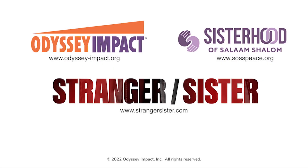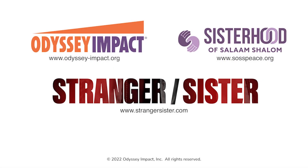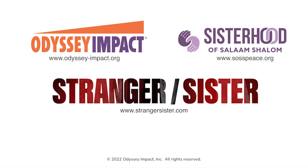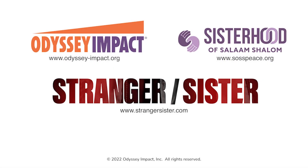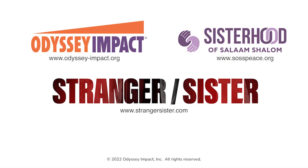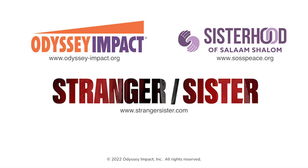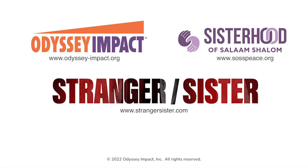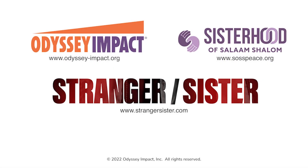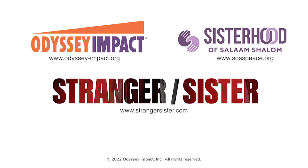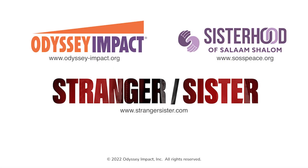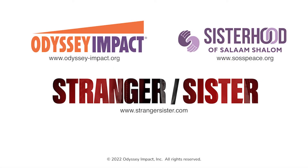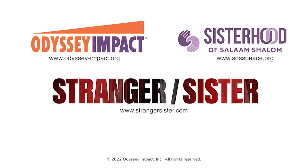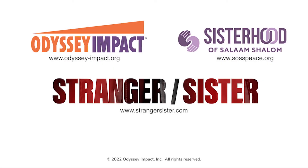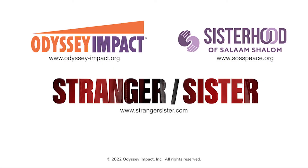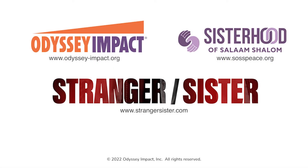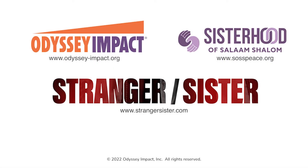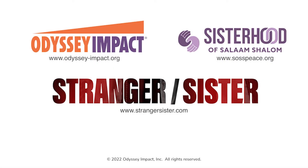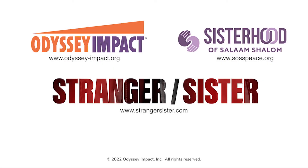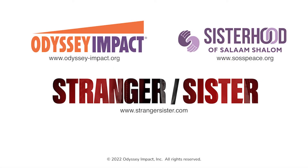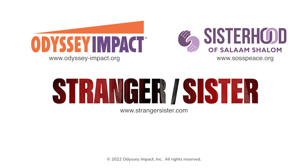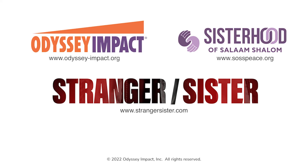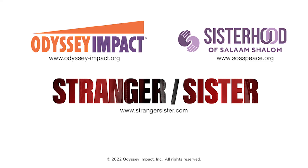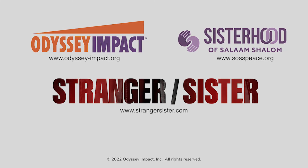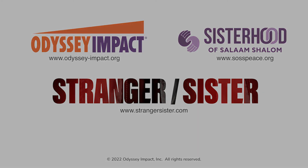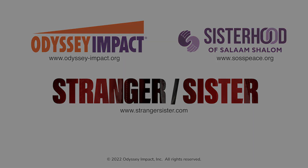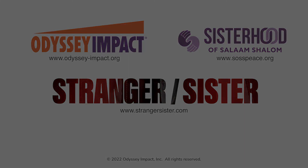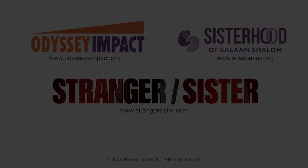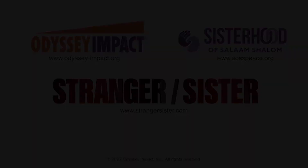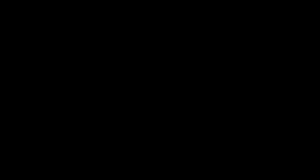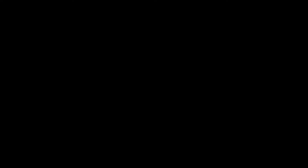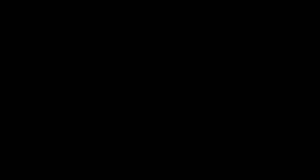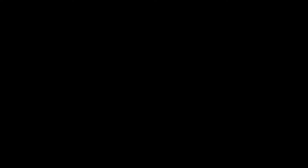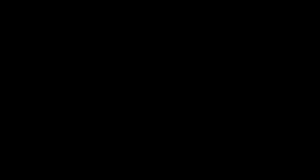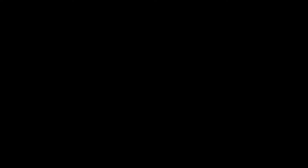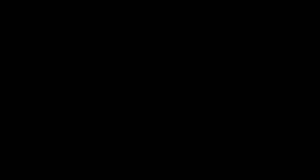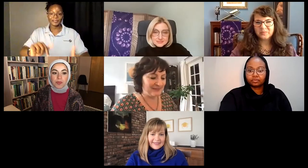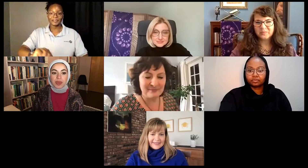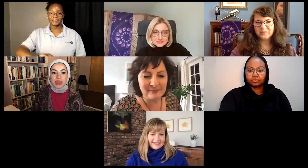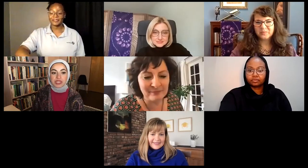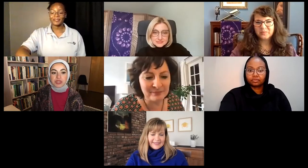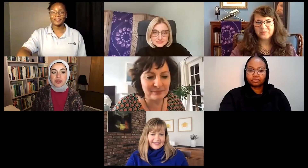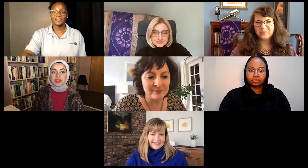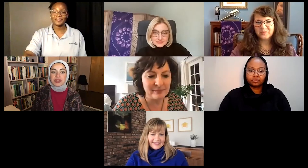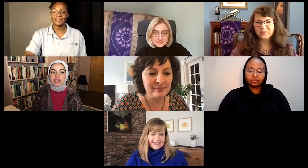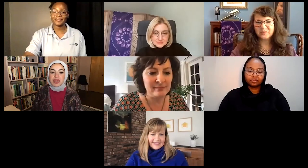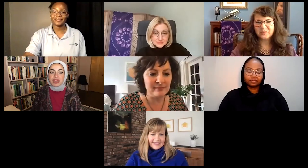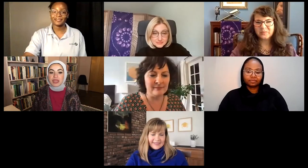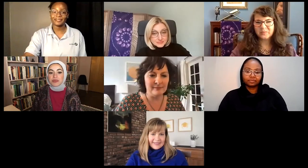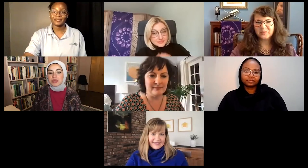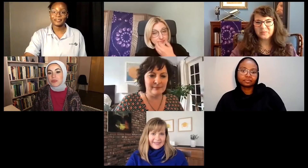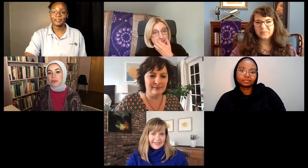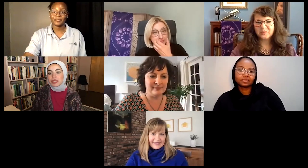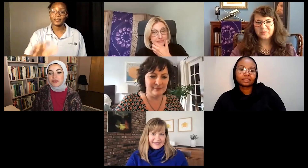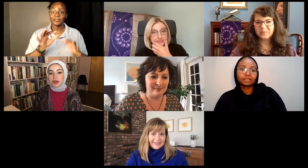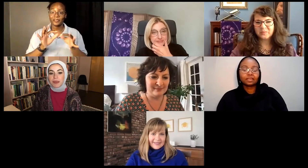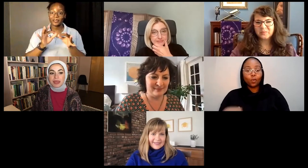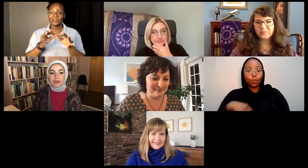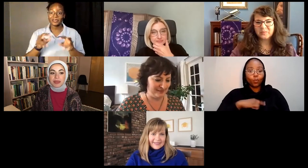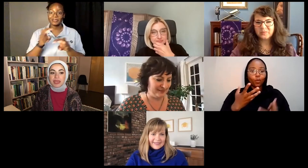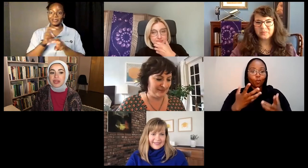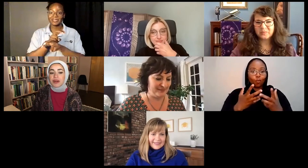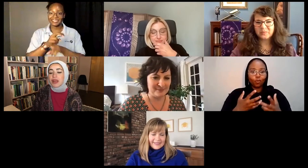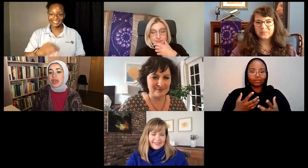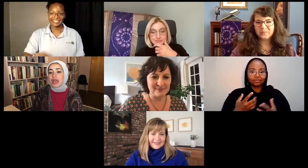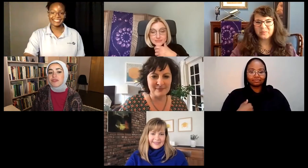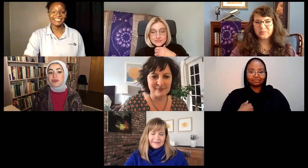Wow. we just want to say thank you so much for coming